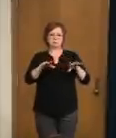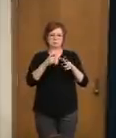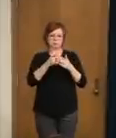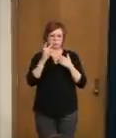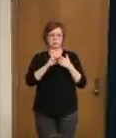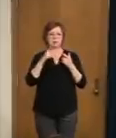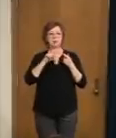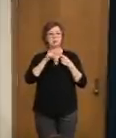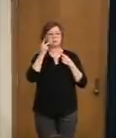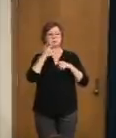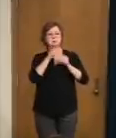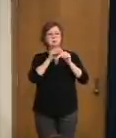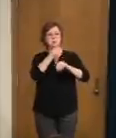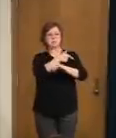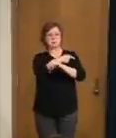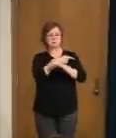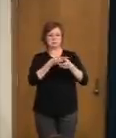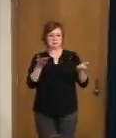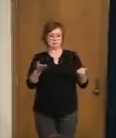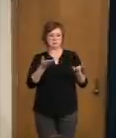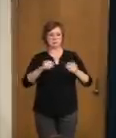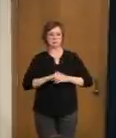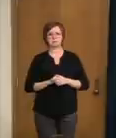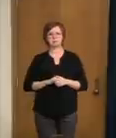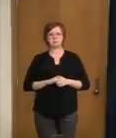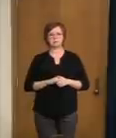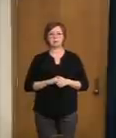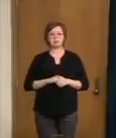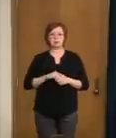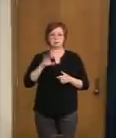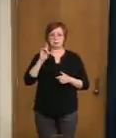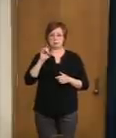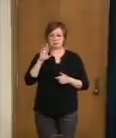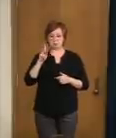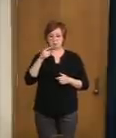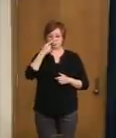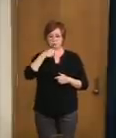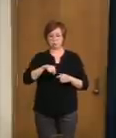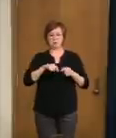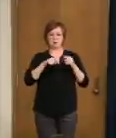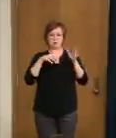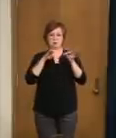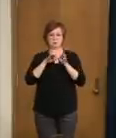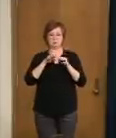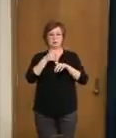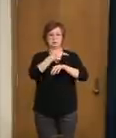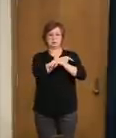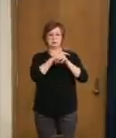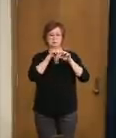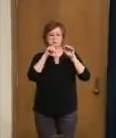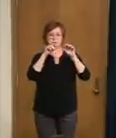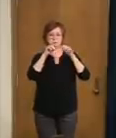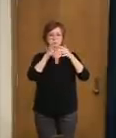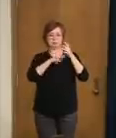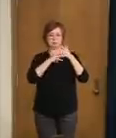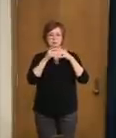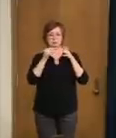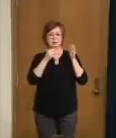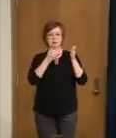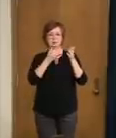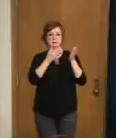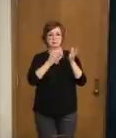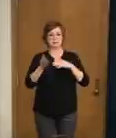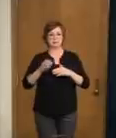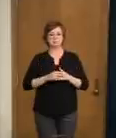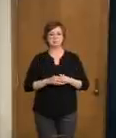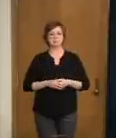become available to us here provincially. With that, I'm going to ask Derek to give us a status update on our immunization campaign and delivery plan. So